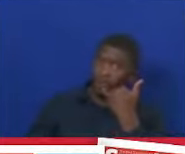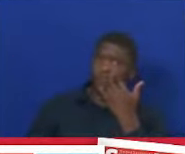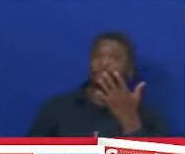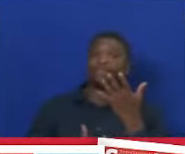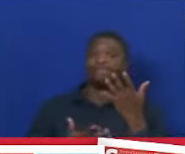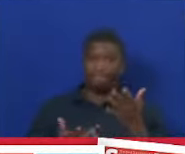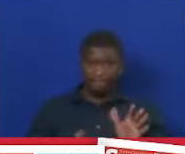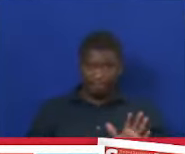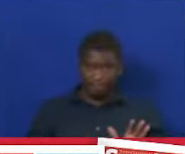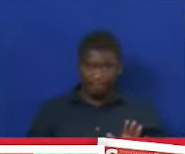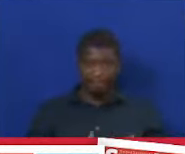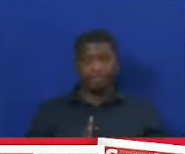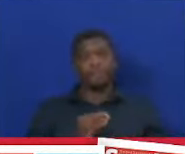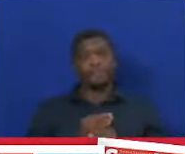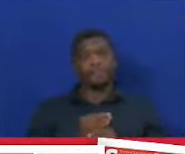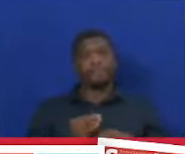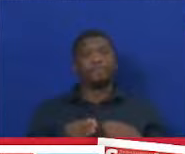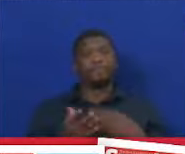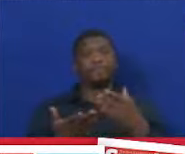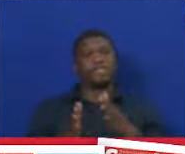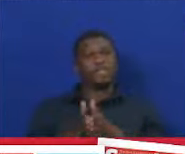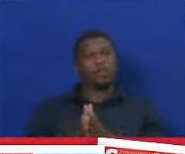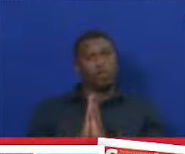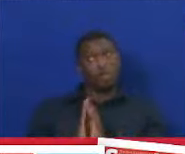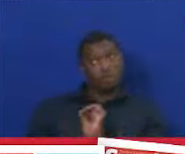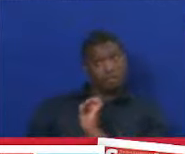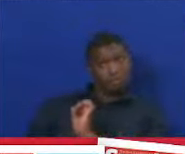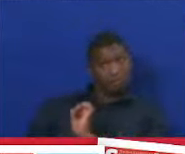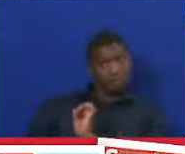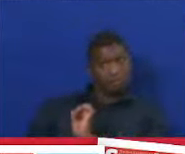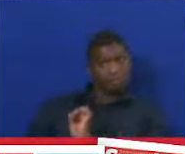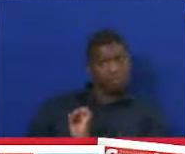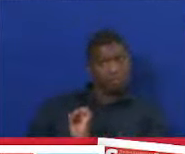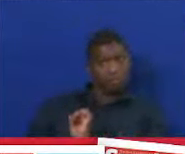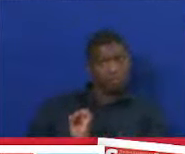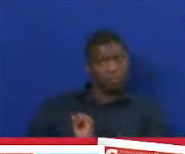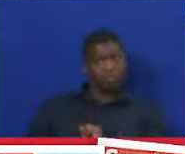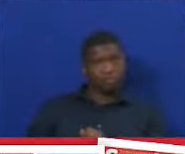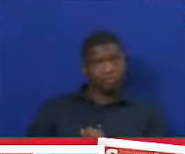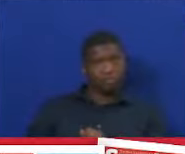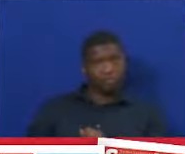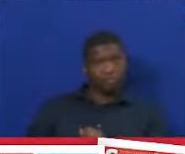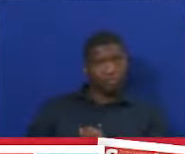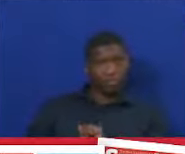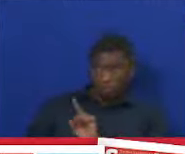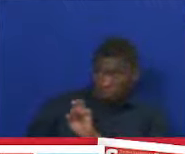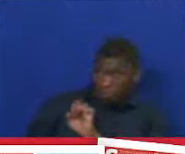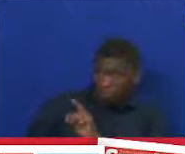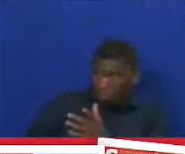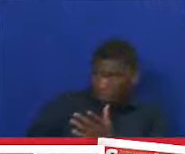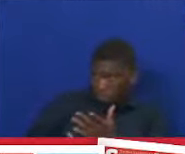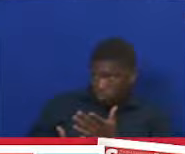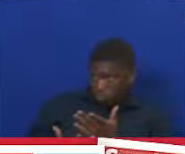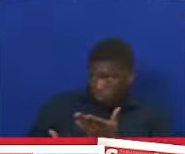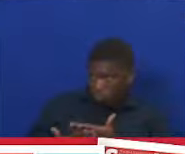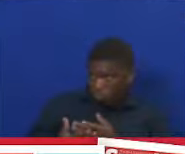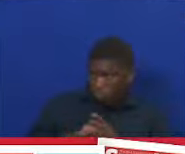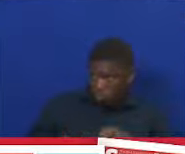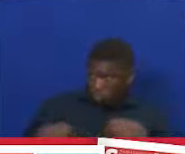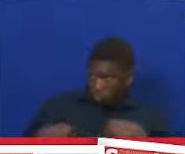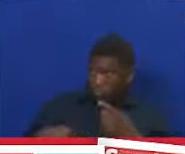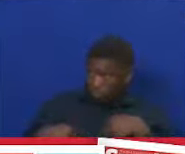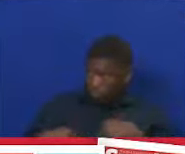also I requested him if he is consenting to us searching the phone and or